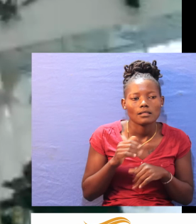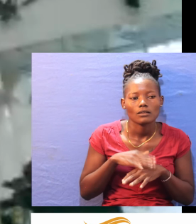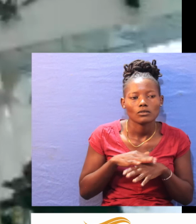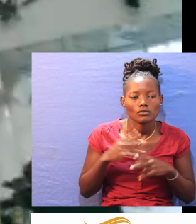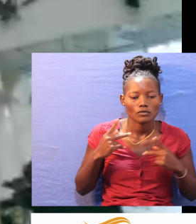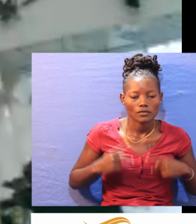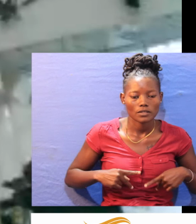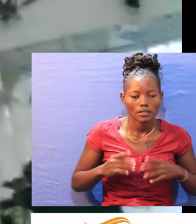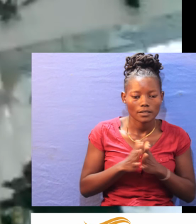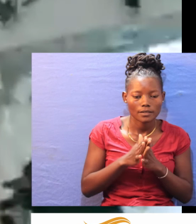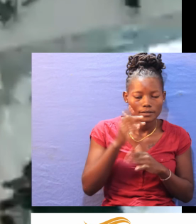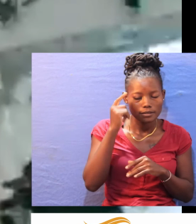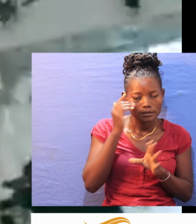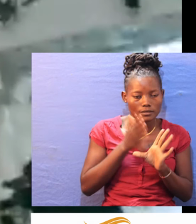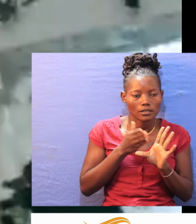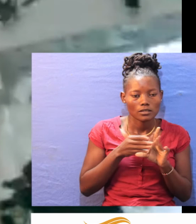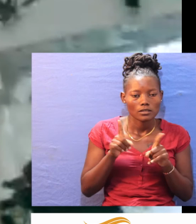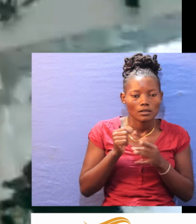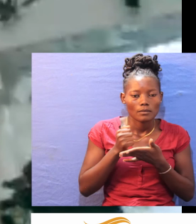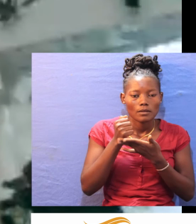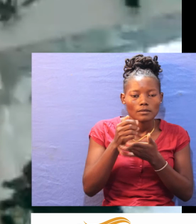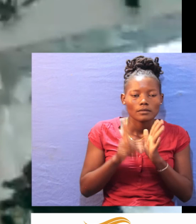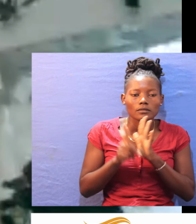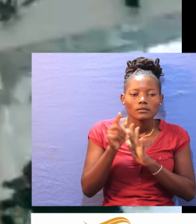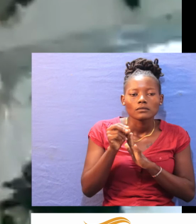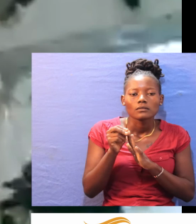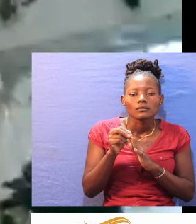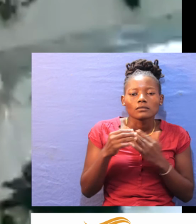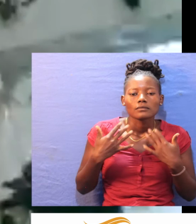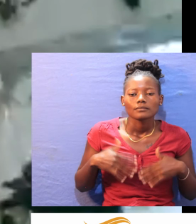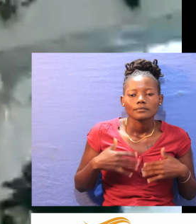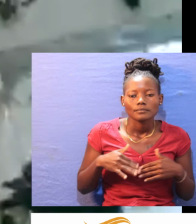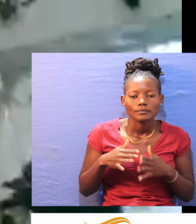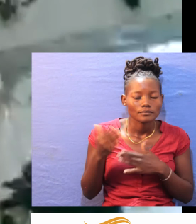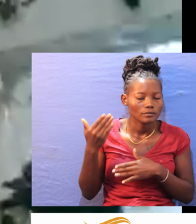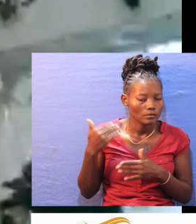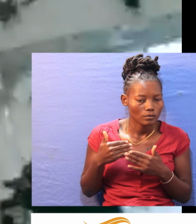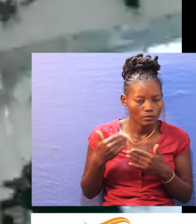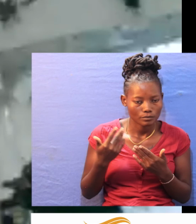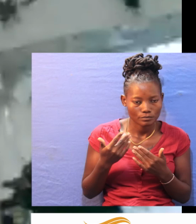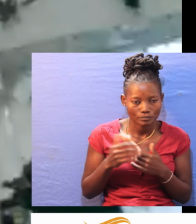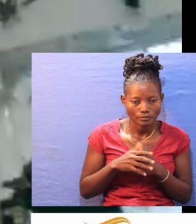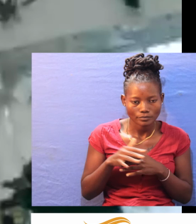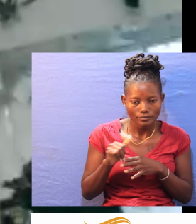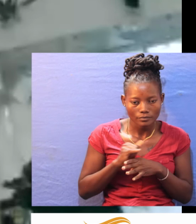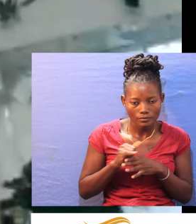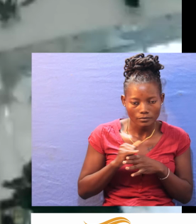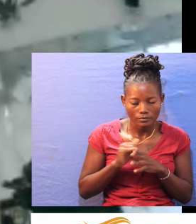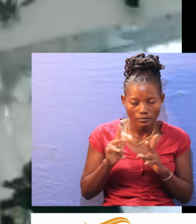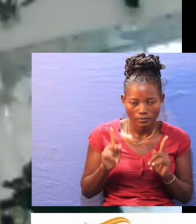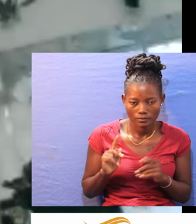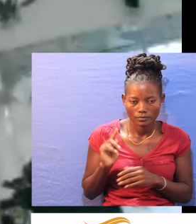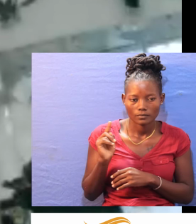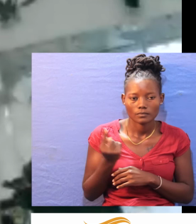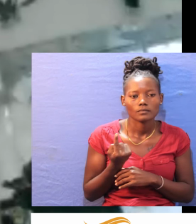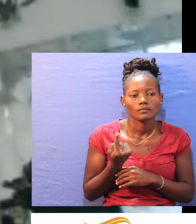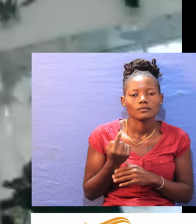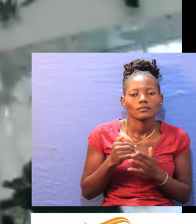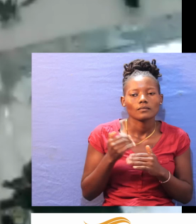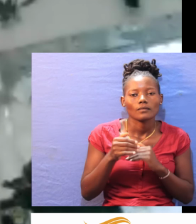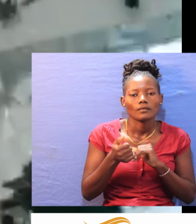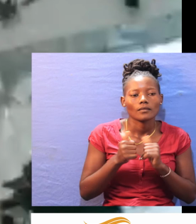physically and psychologically, and help them develop as a person. Right behind you there, I keep seeing that, train the person first, not the